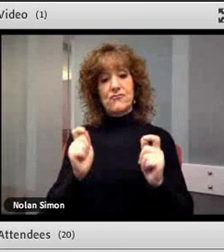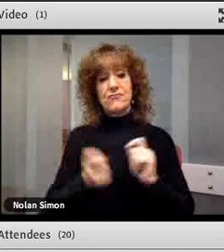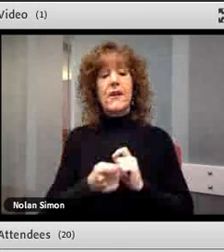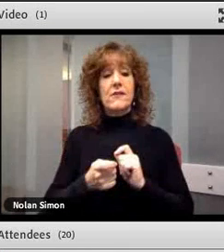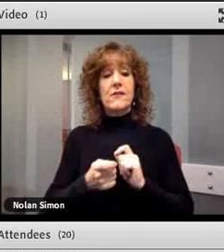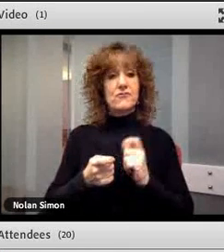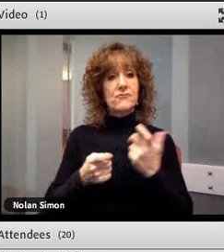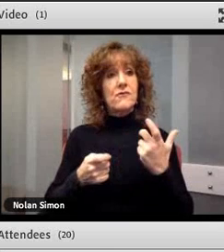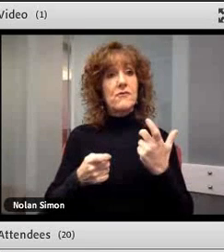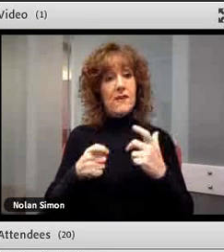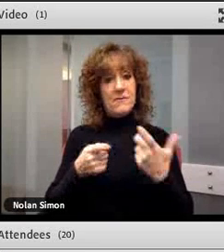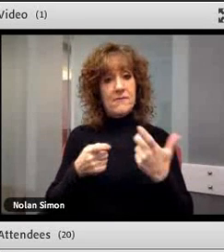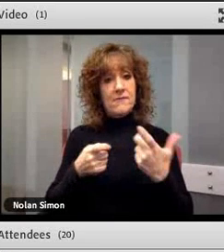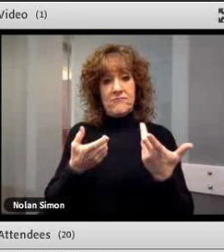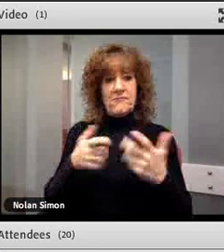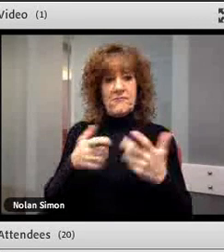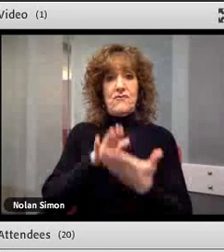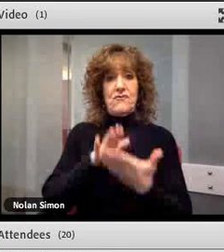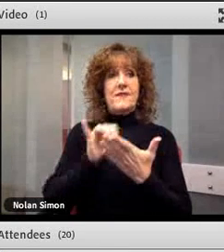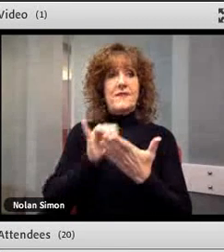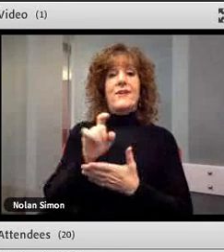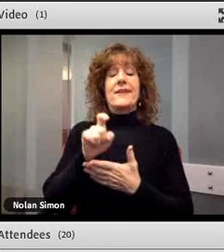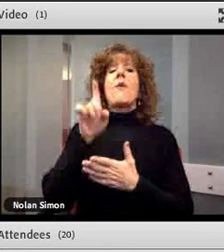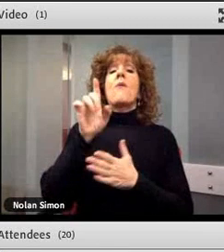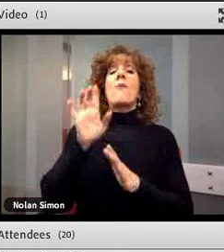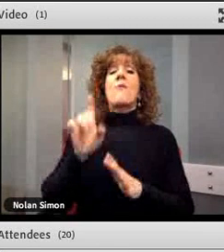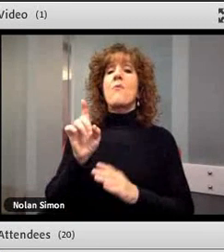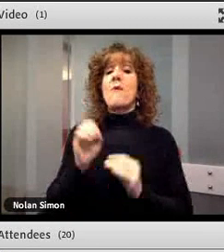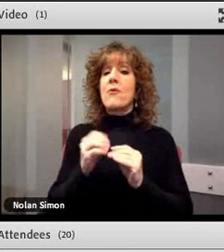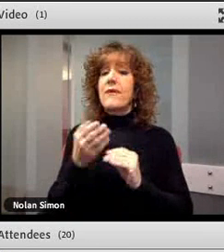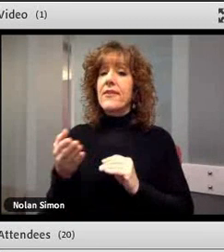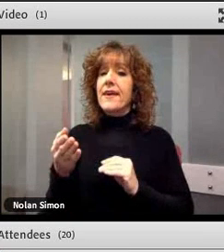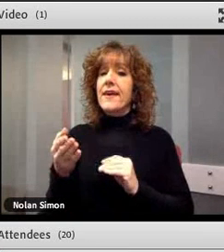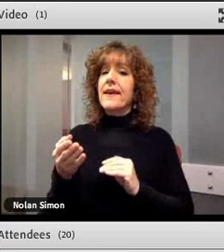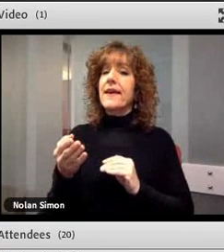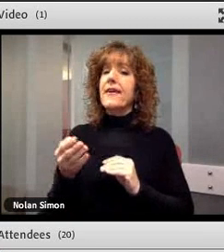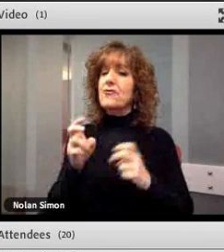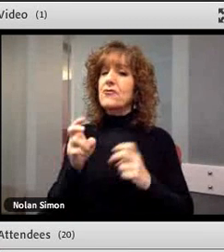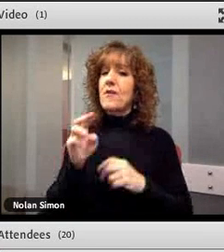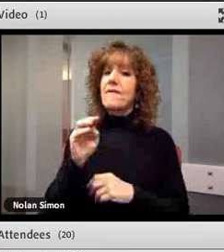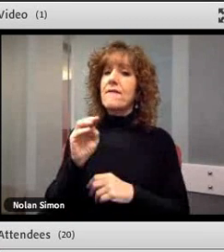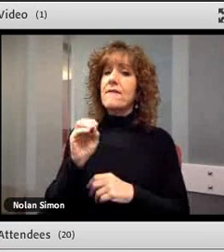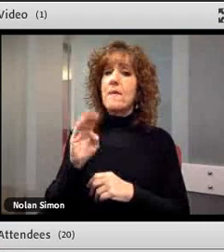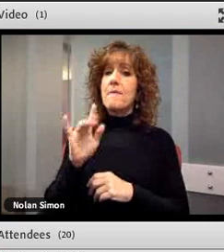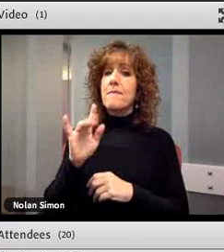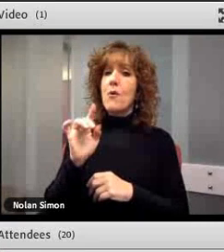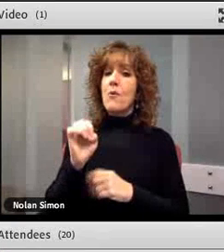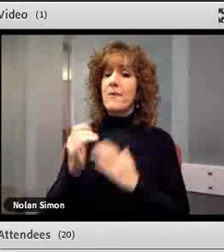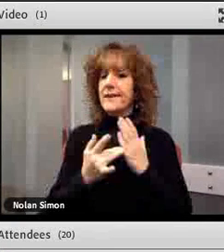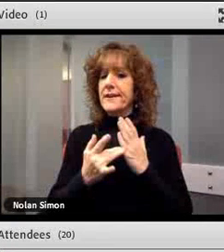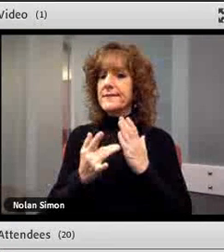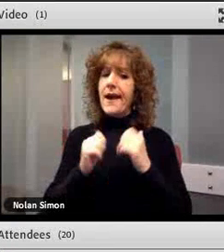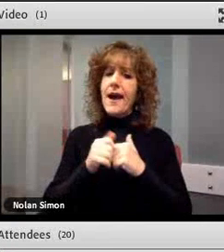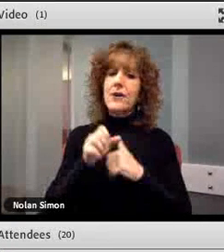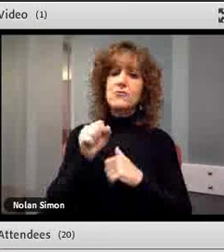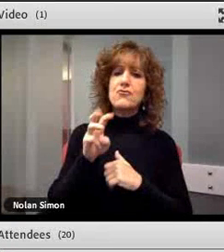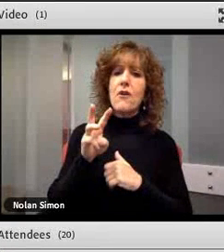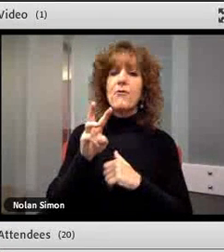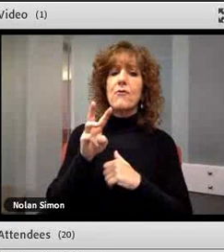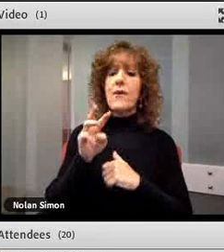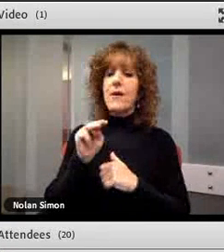we decided to do, another thing was the issue of mobile technologies. How do we make our software mobile? So